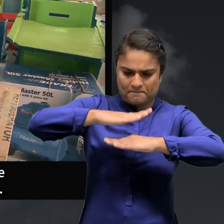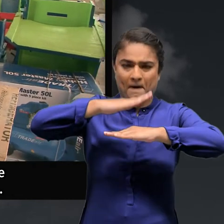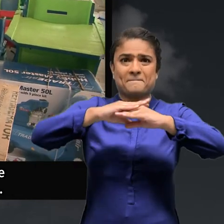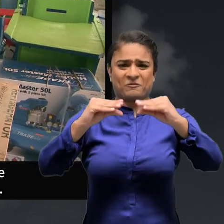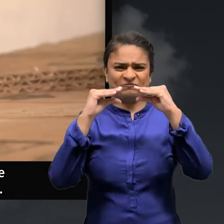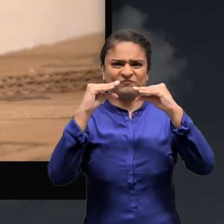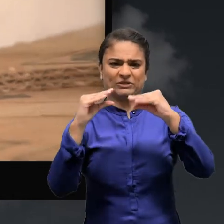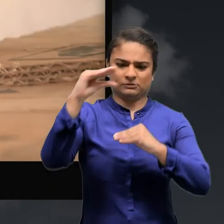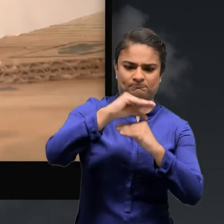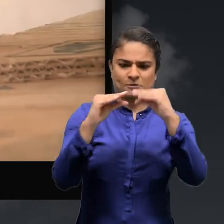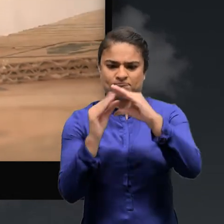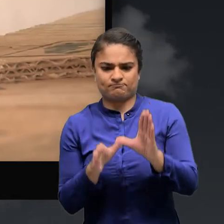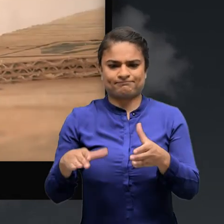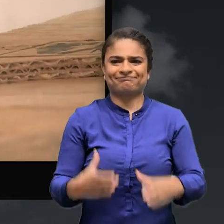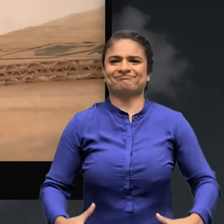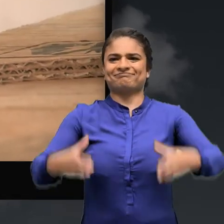I cut.